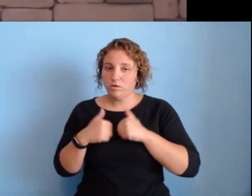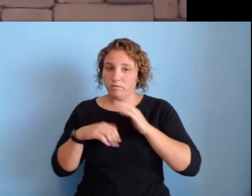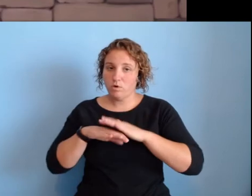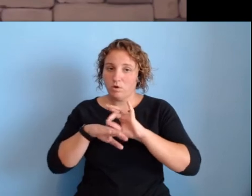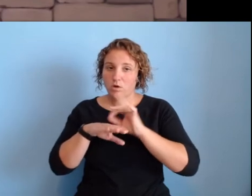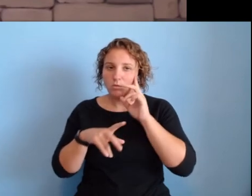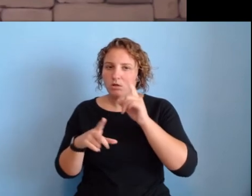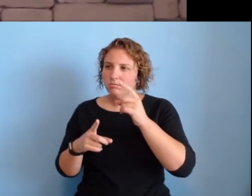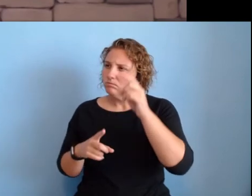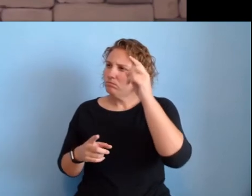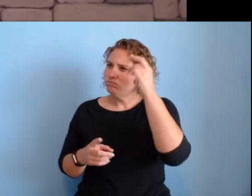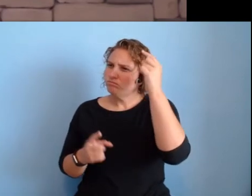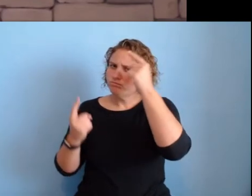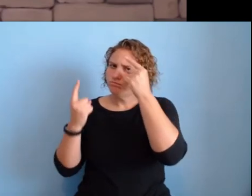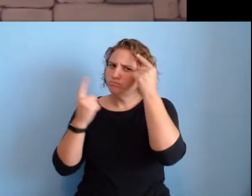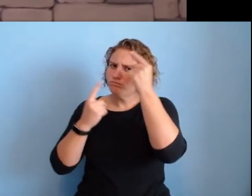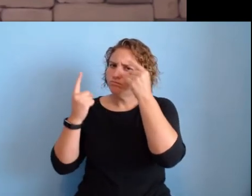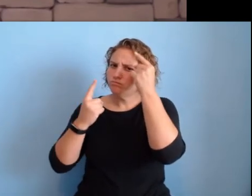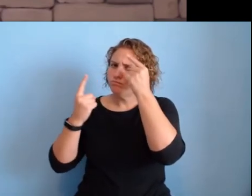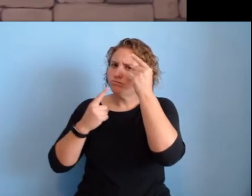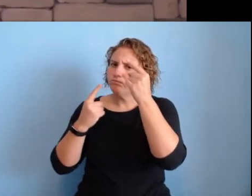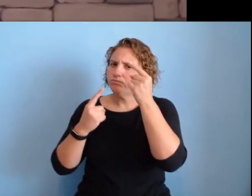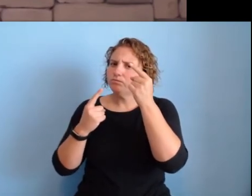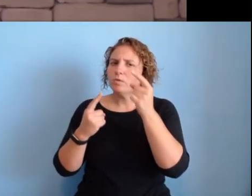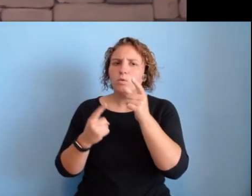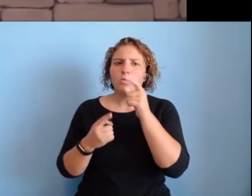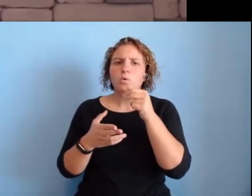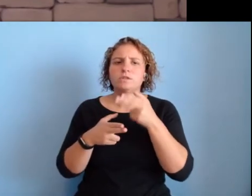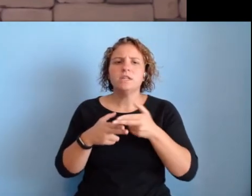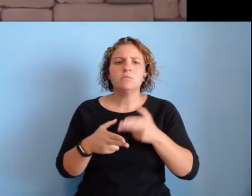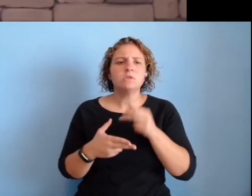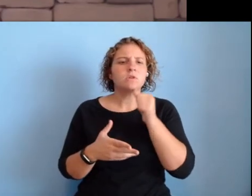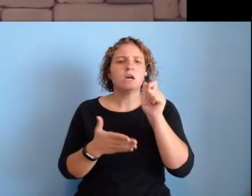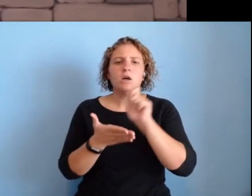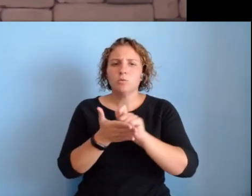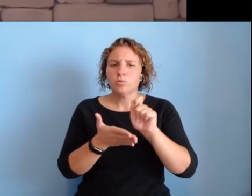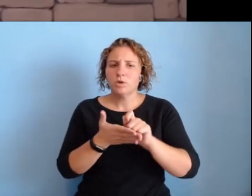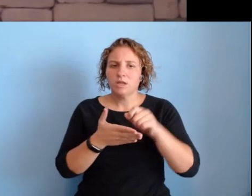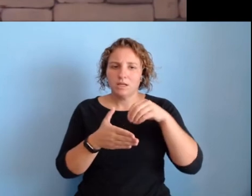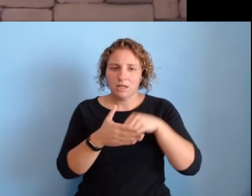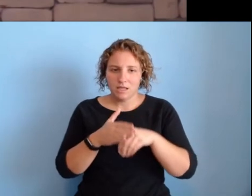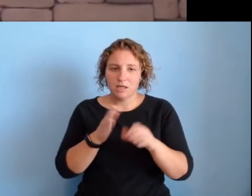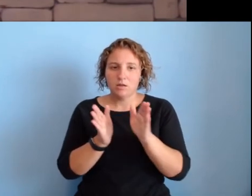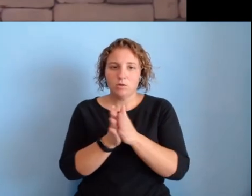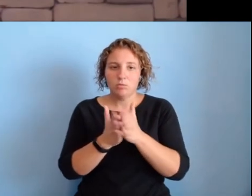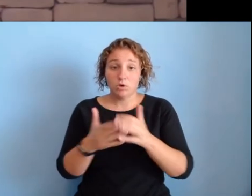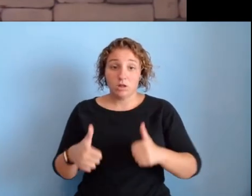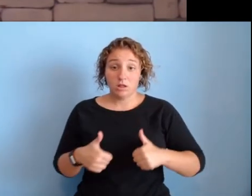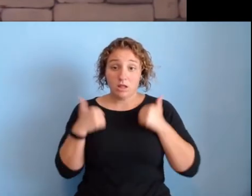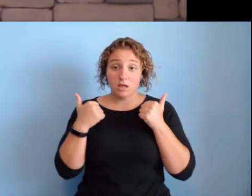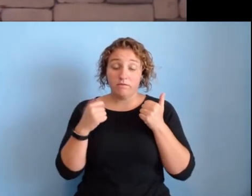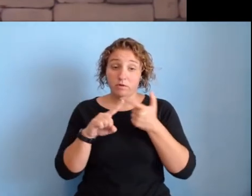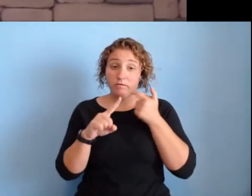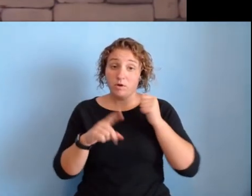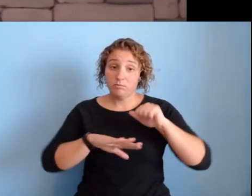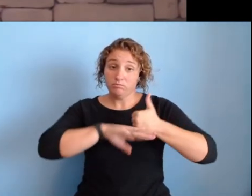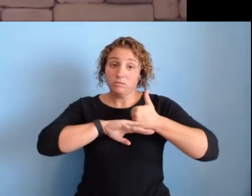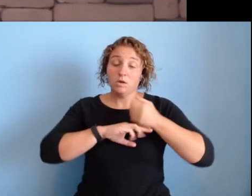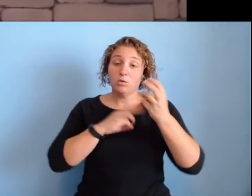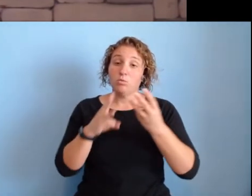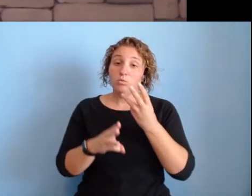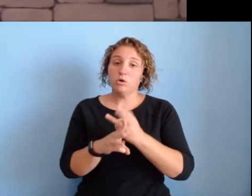in the book of life from the foundation of the world when they behold the beast that was and is